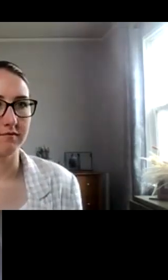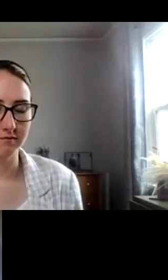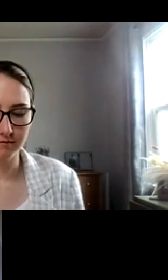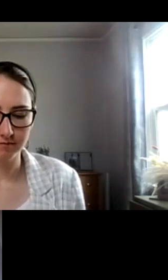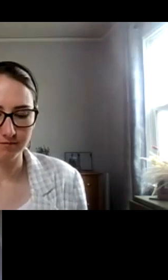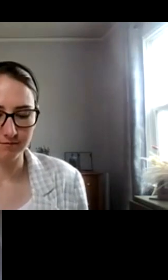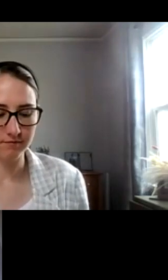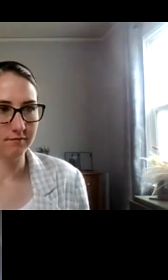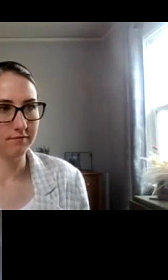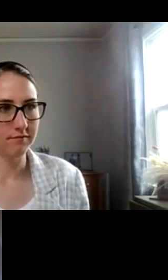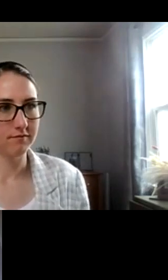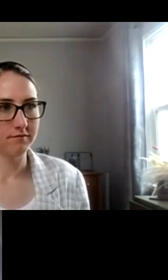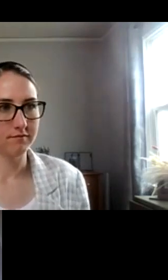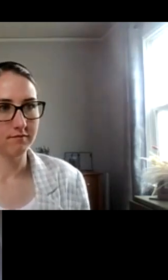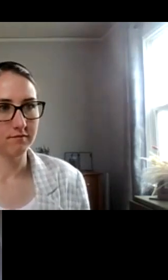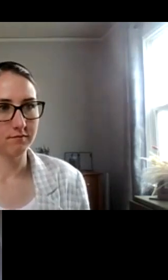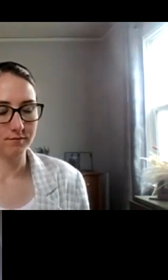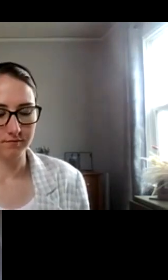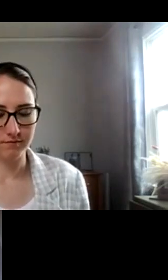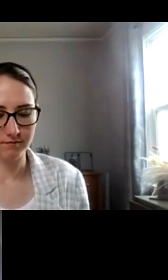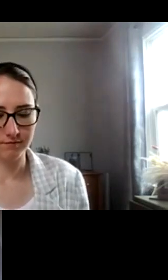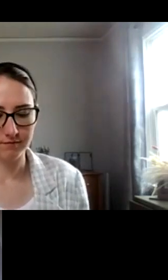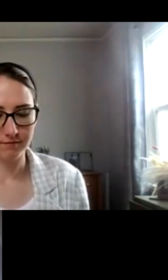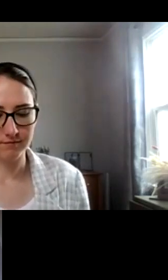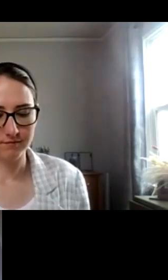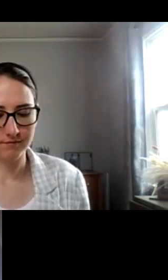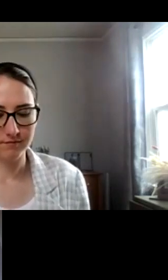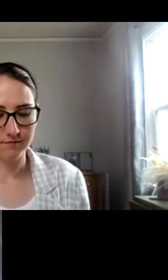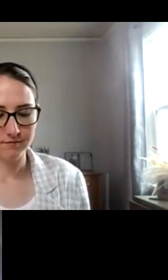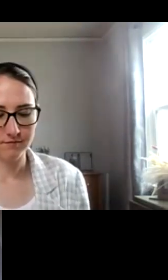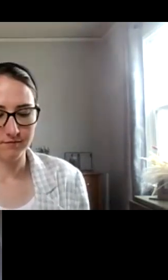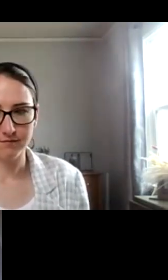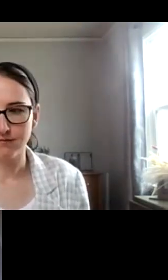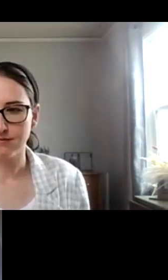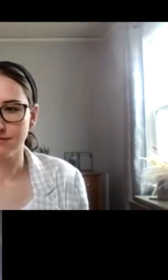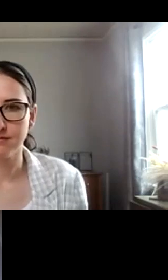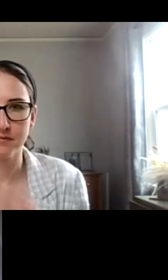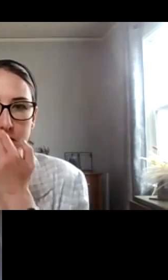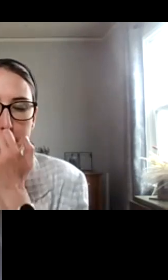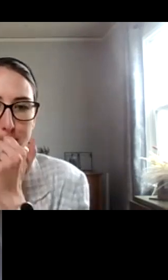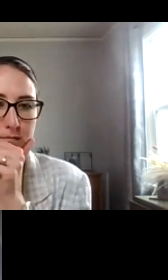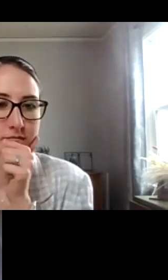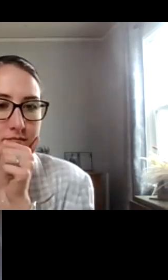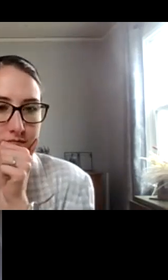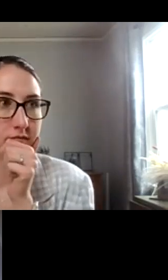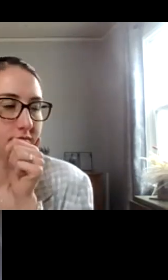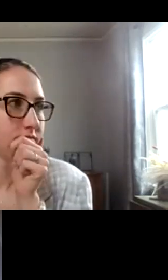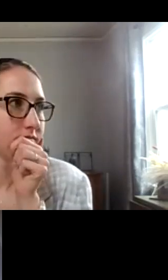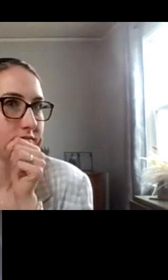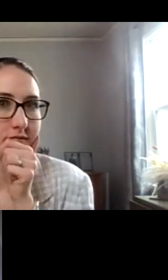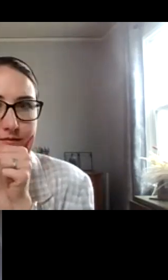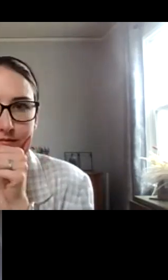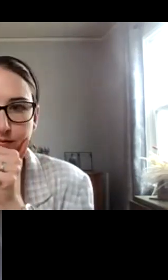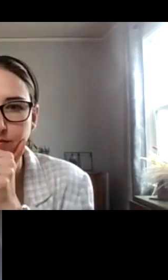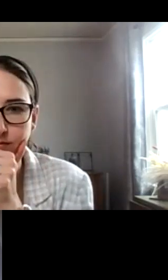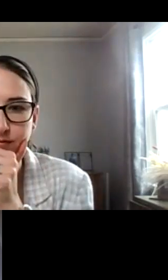link to our website that is our one-stop shop for all things rules, which includes our stakeholder calendar